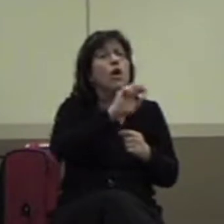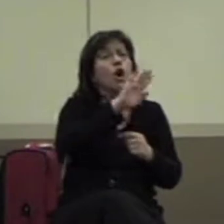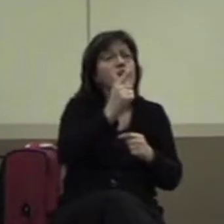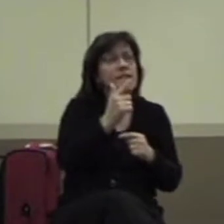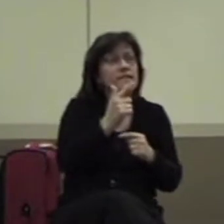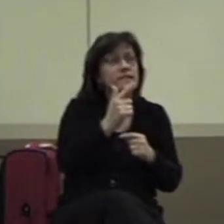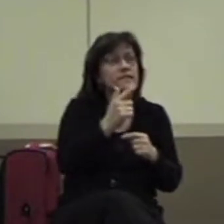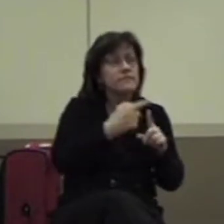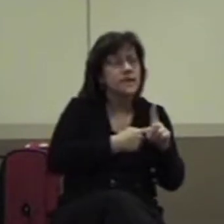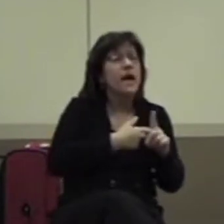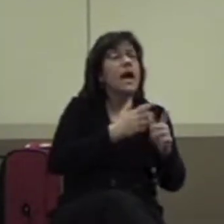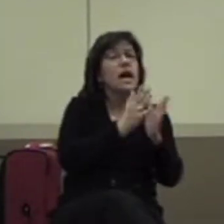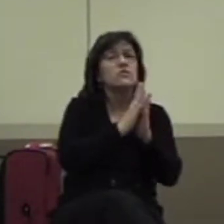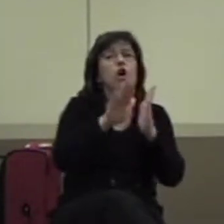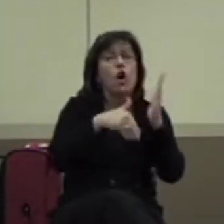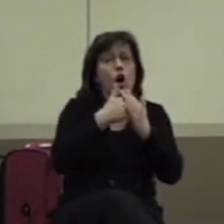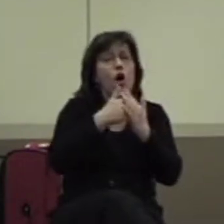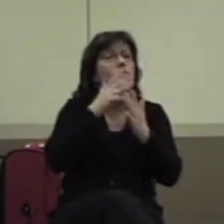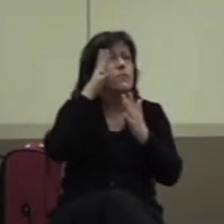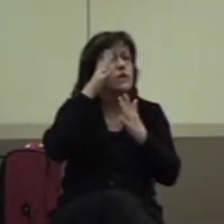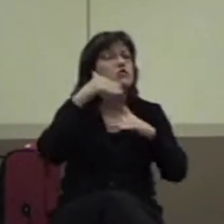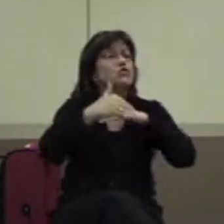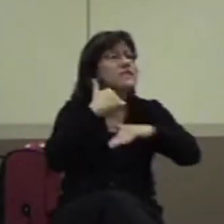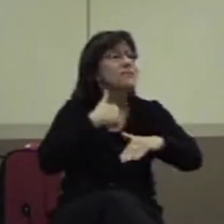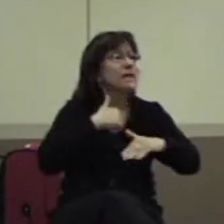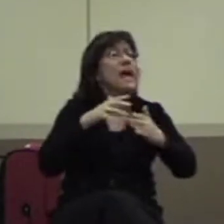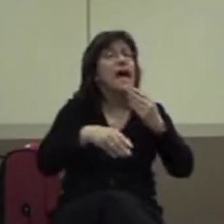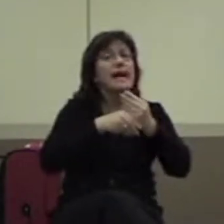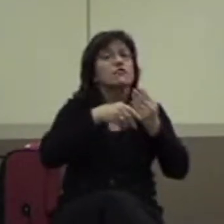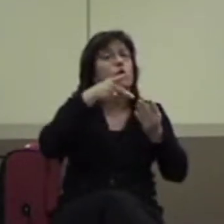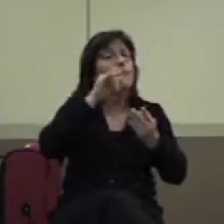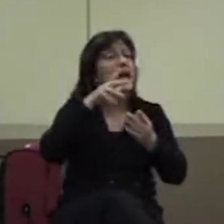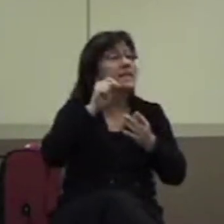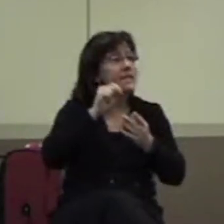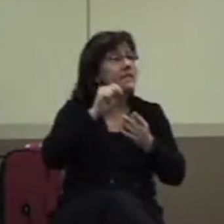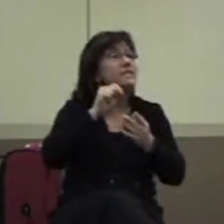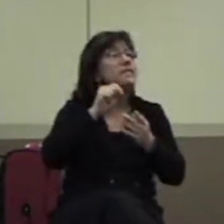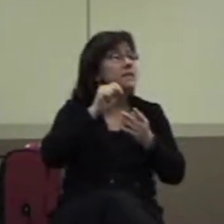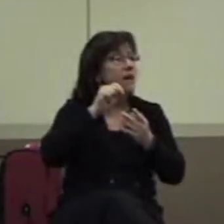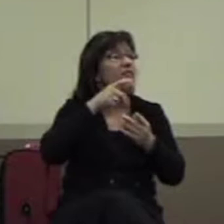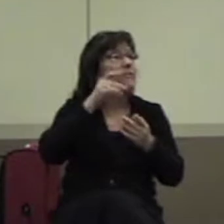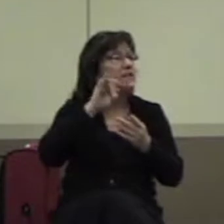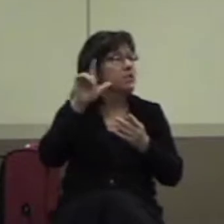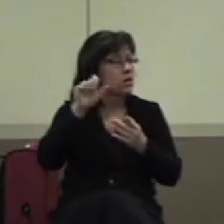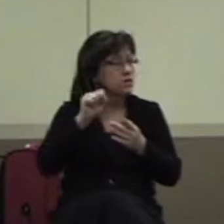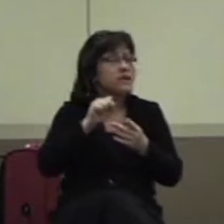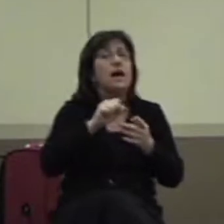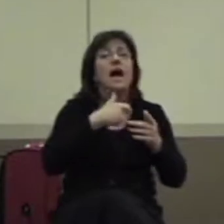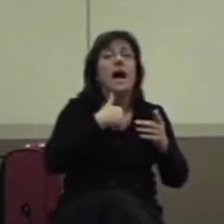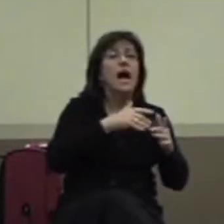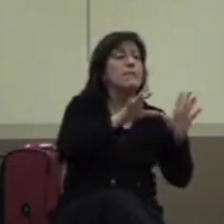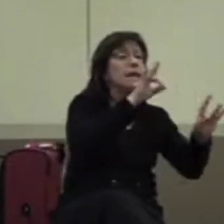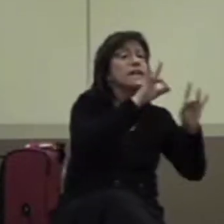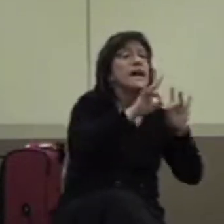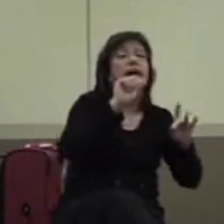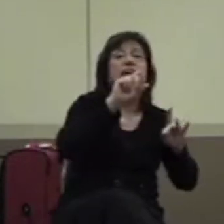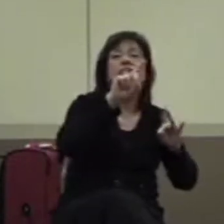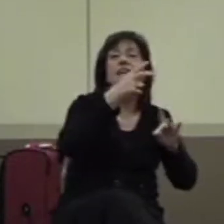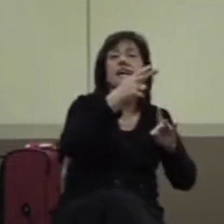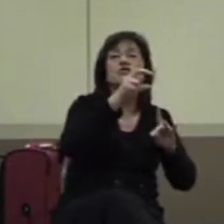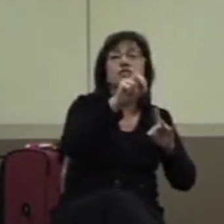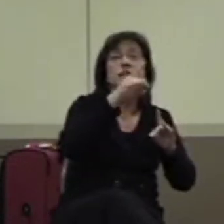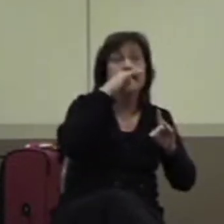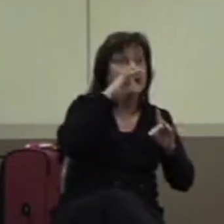August, I asked all the parents to send in an extra package of pencils. And then I picked out the ADHD kids and I had them sharpen the